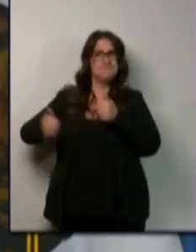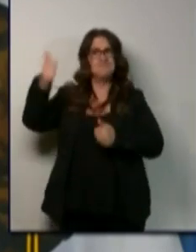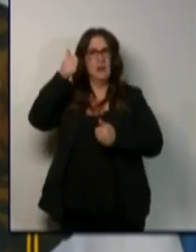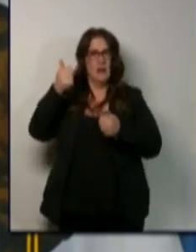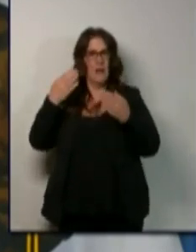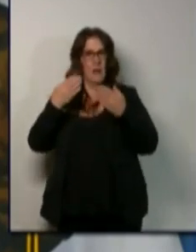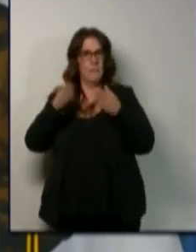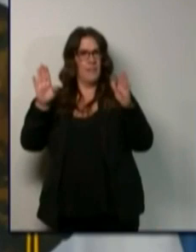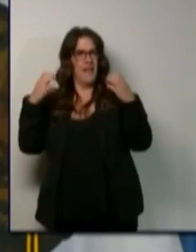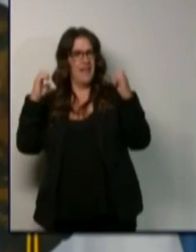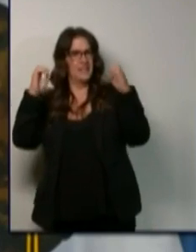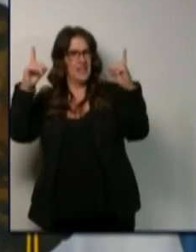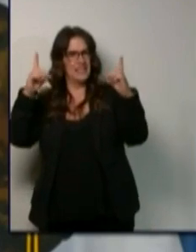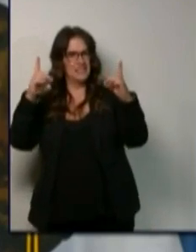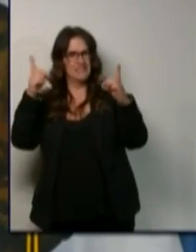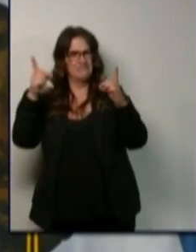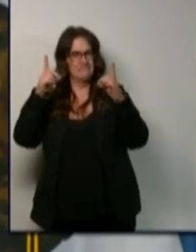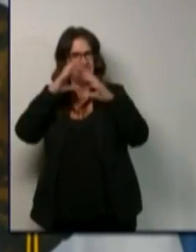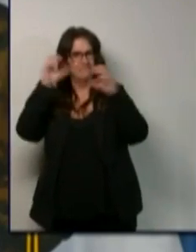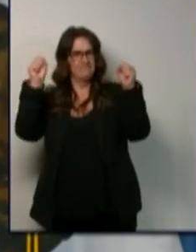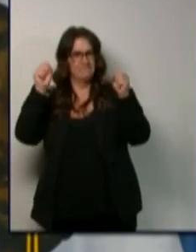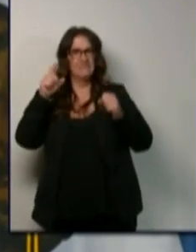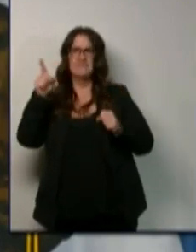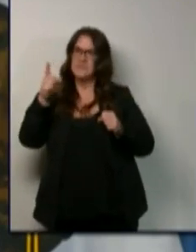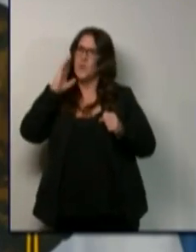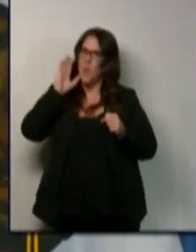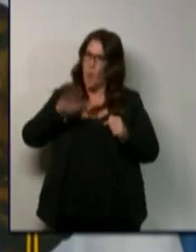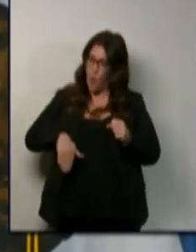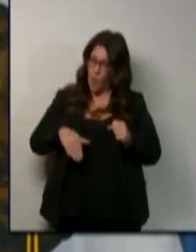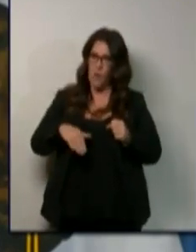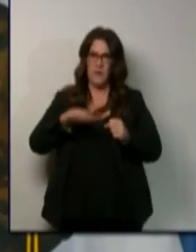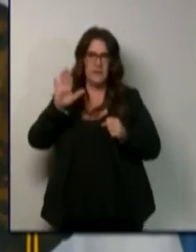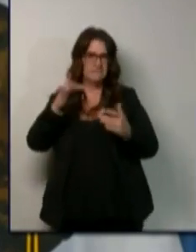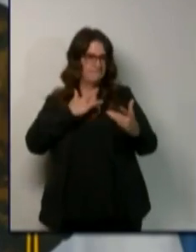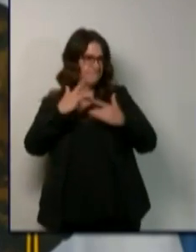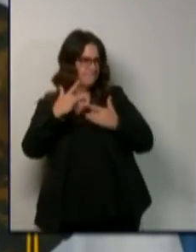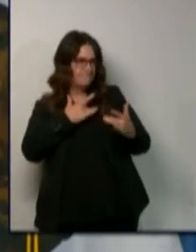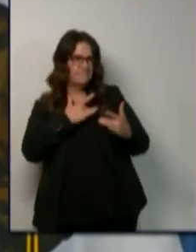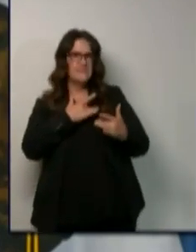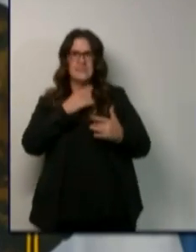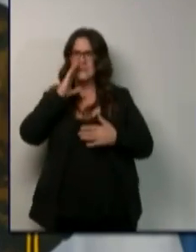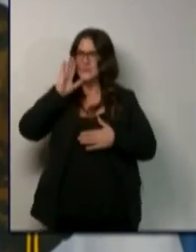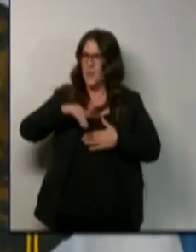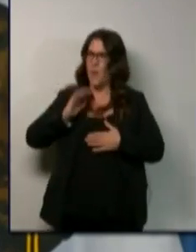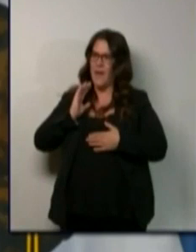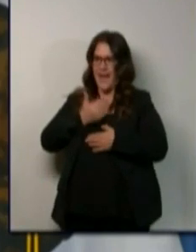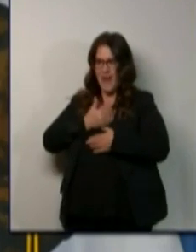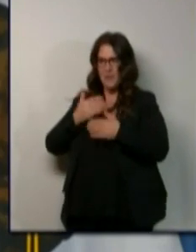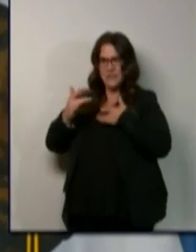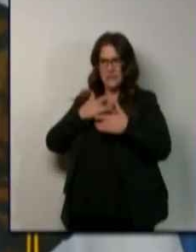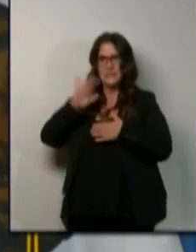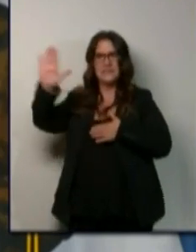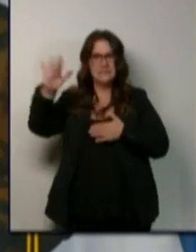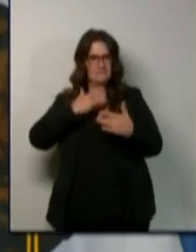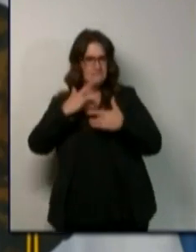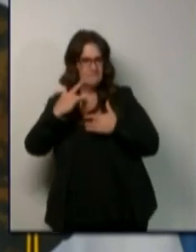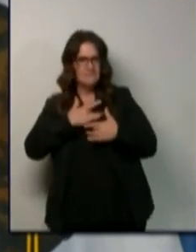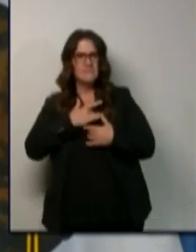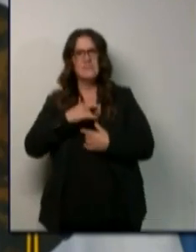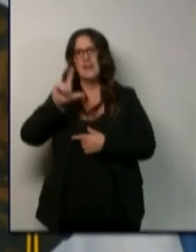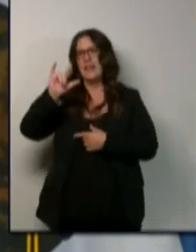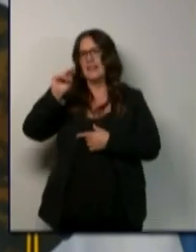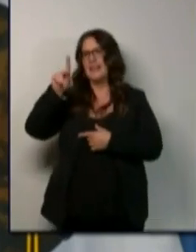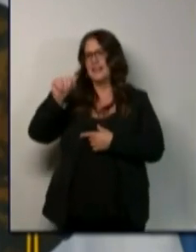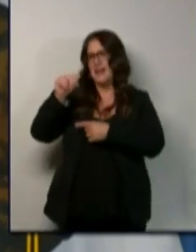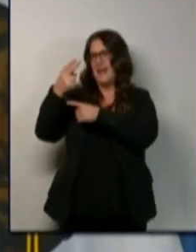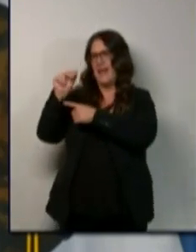of putting front and center these concerns, not only on my desk, but our team's desk, and of course, Linda Darling Hammond, who's been working overtime to help